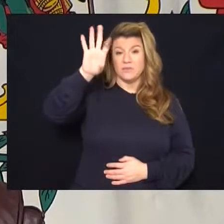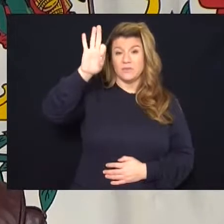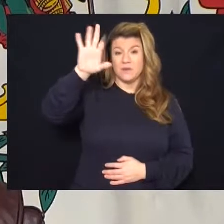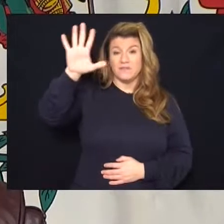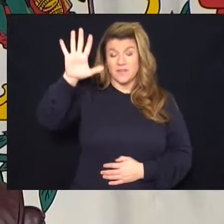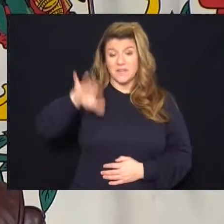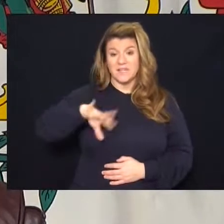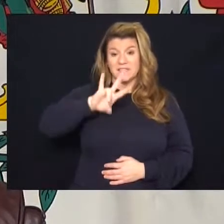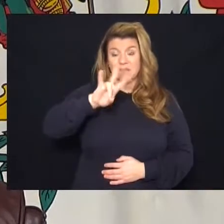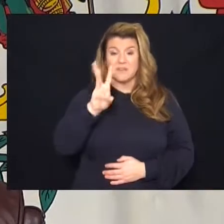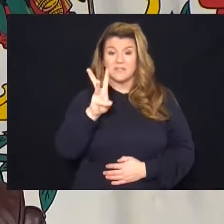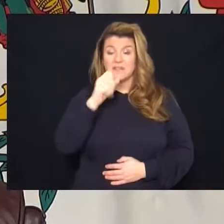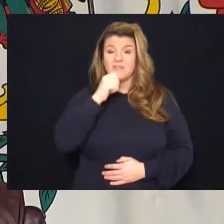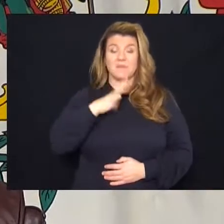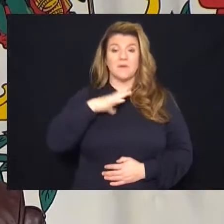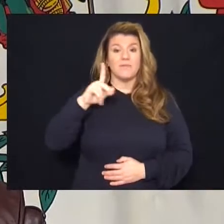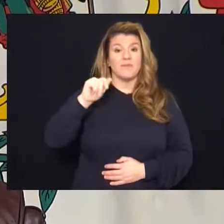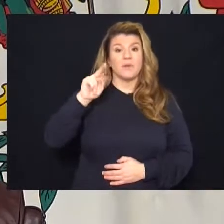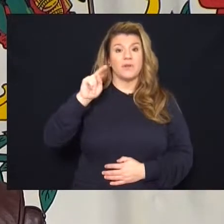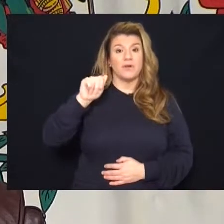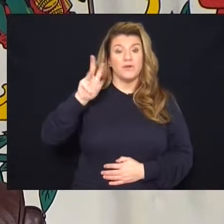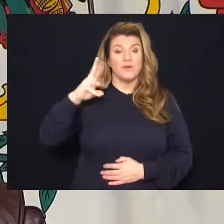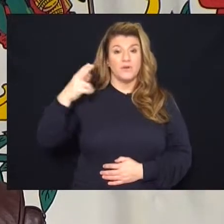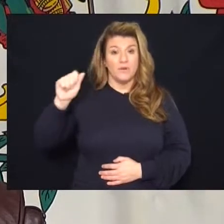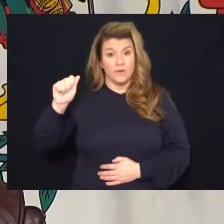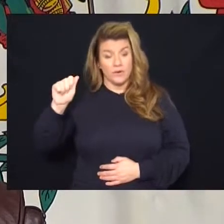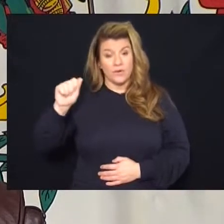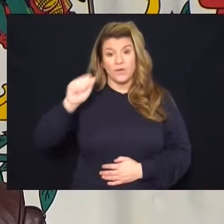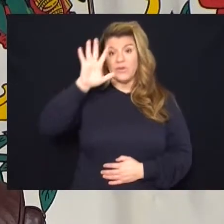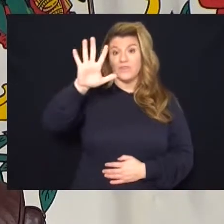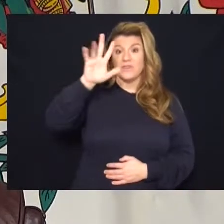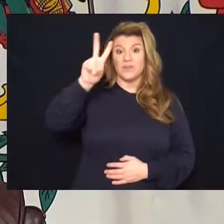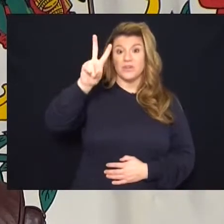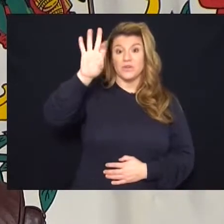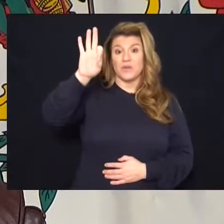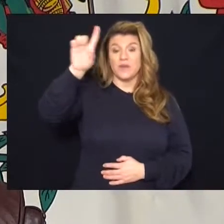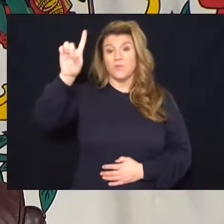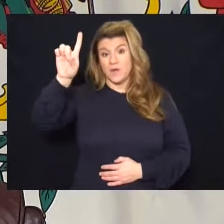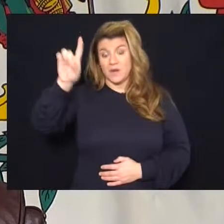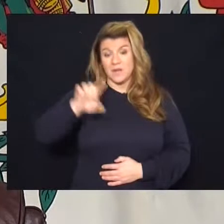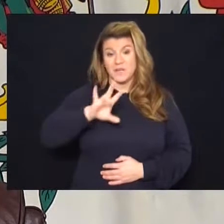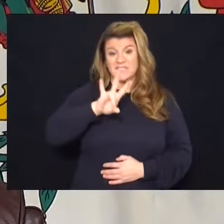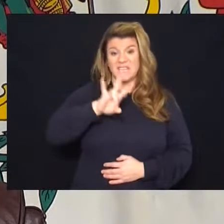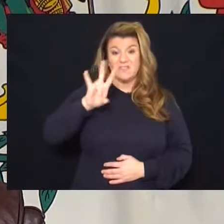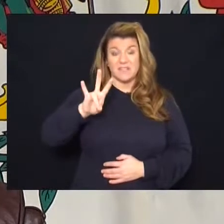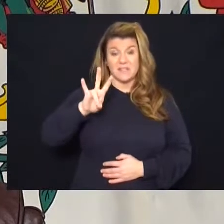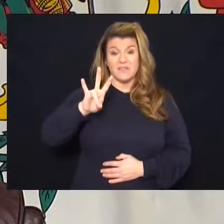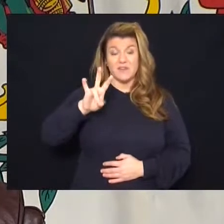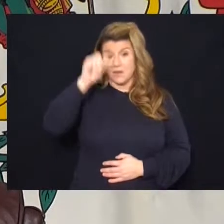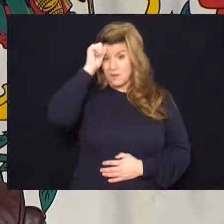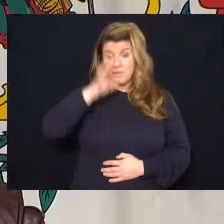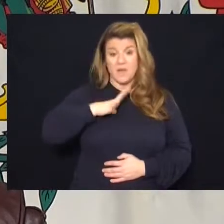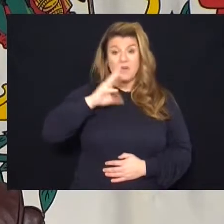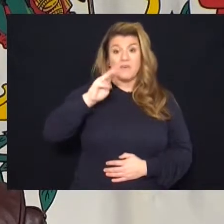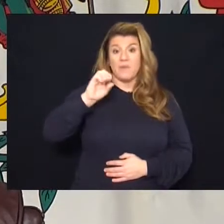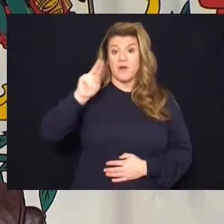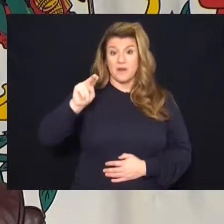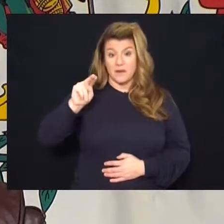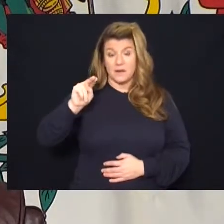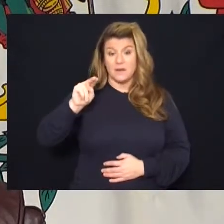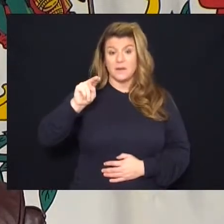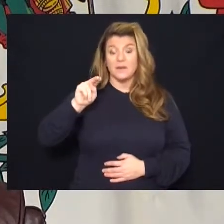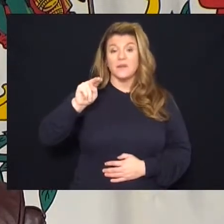is a 76-year-old female from Kanawha County. The 5,291st death is a 77-year-old male from Monongahela